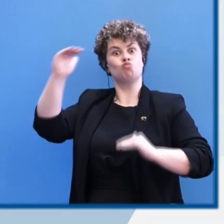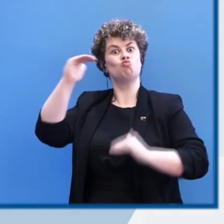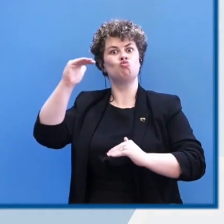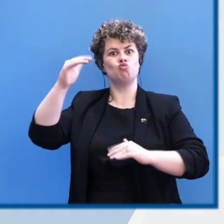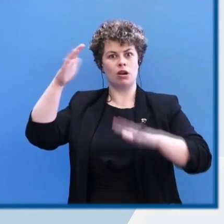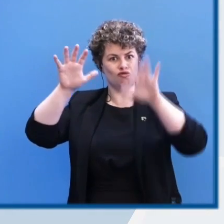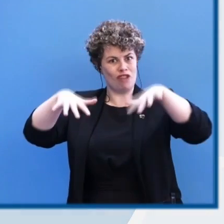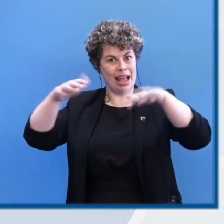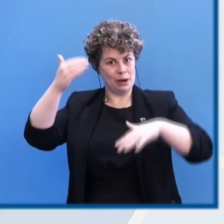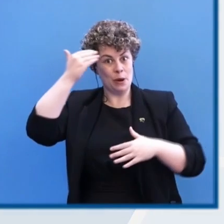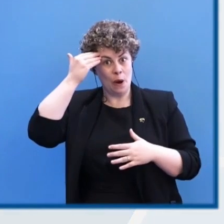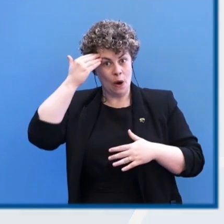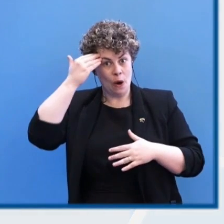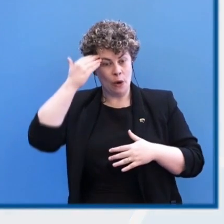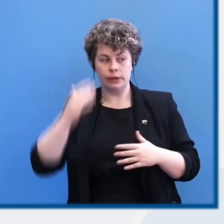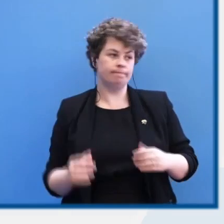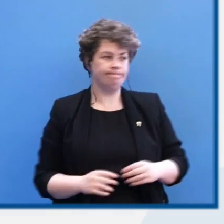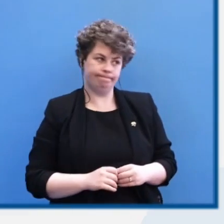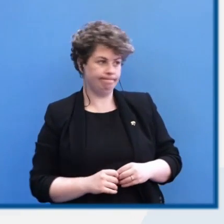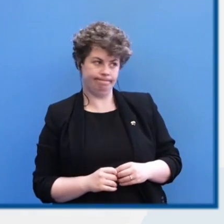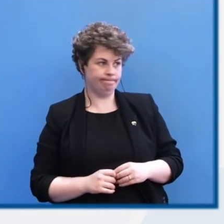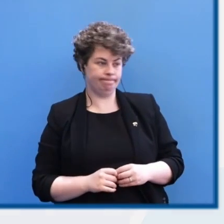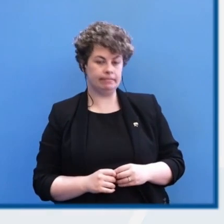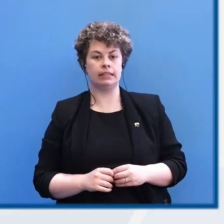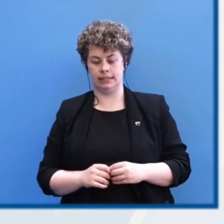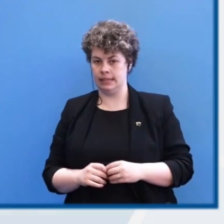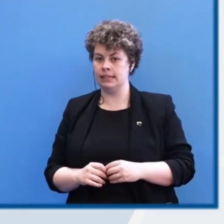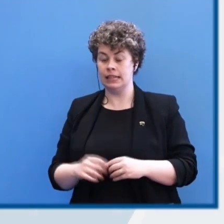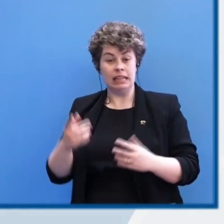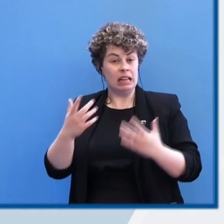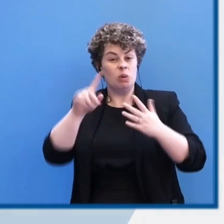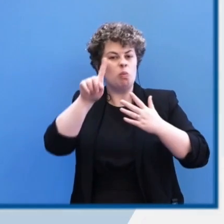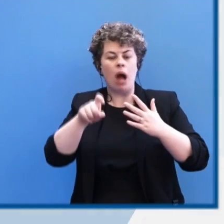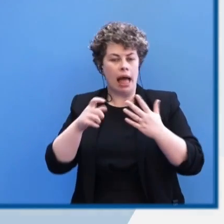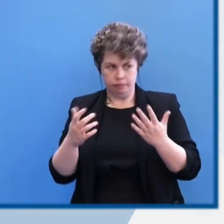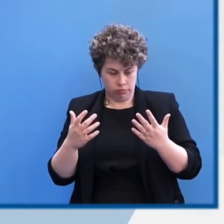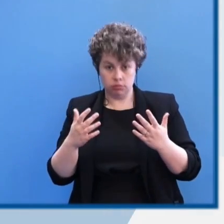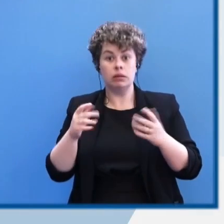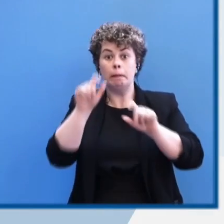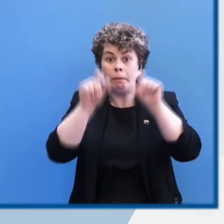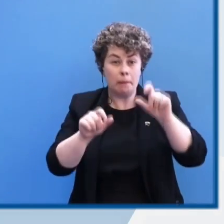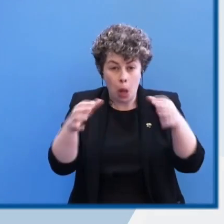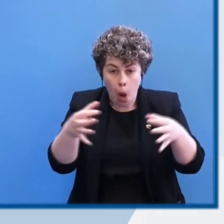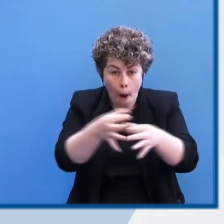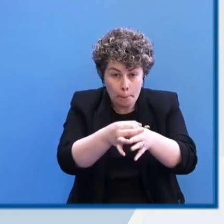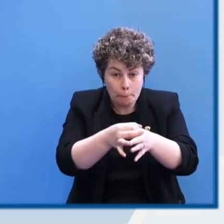what is the barrier? Is it that you do not have enough people to collect it? Is it that there are other insurmountable difficulties?